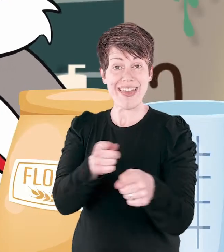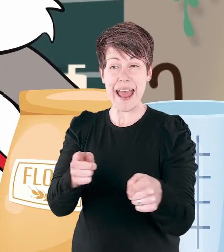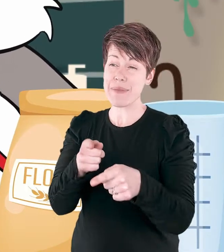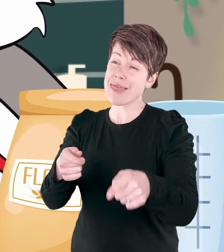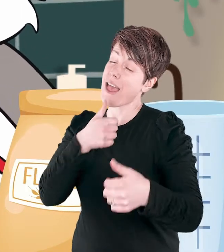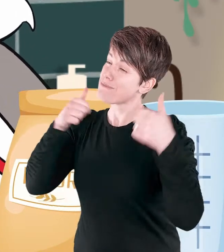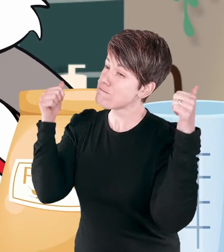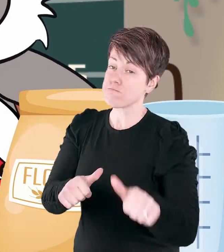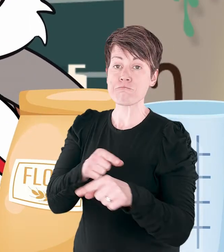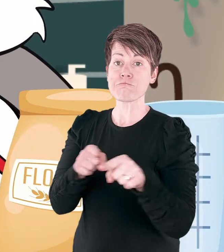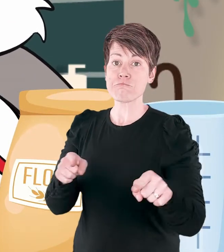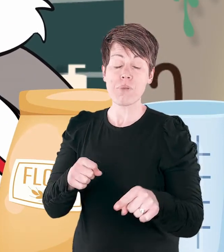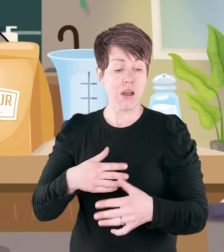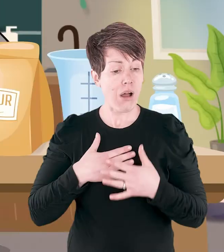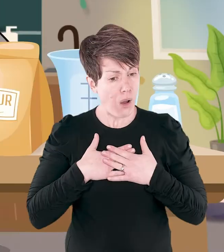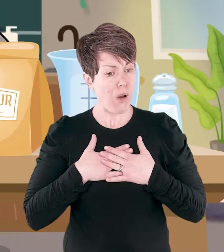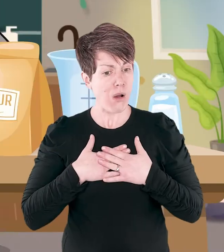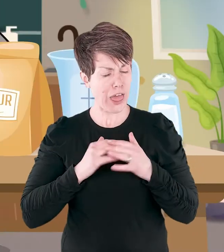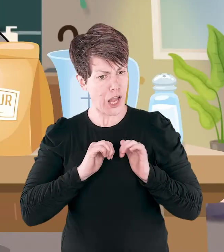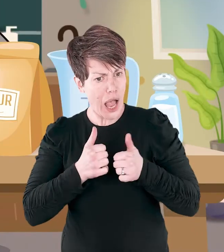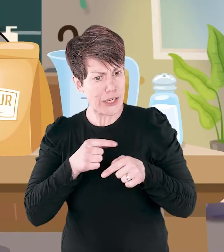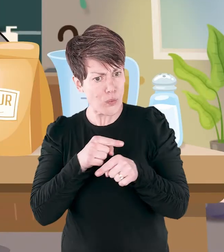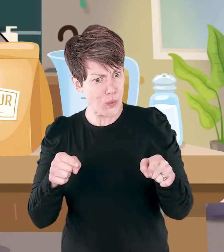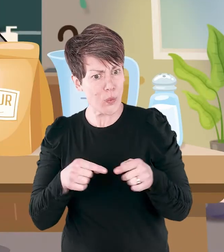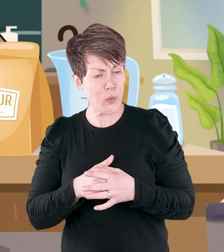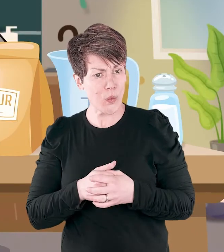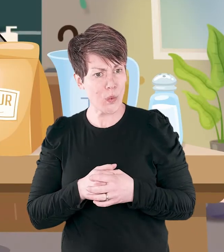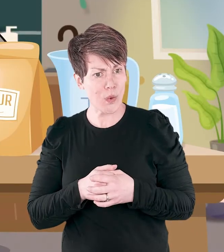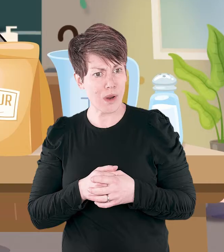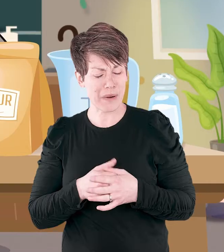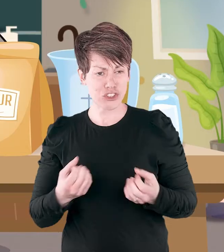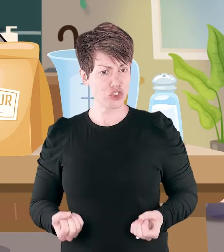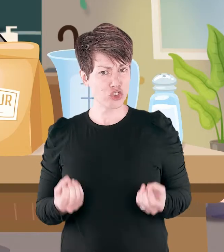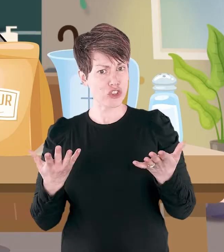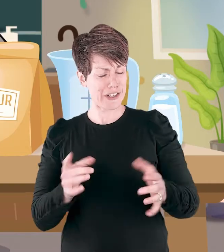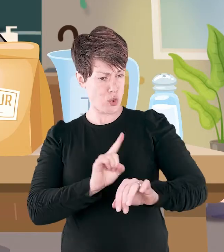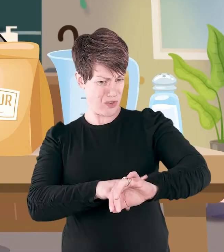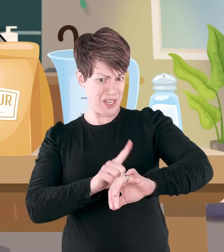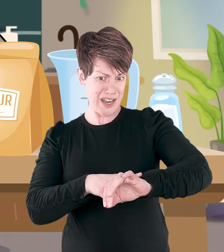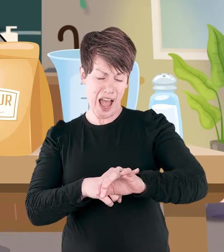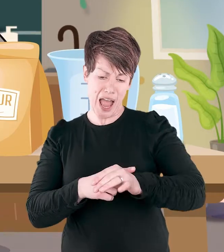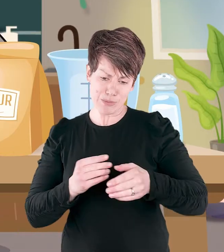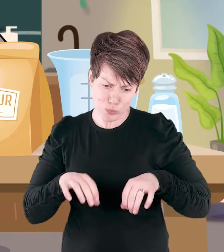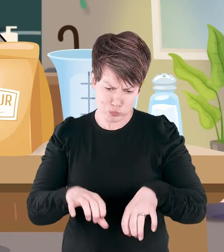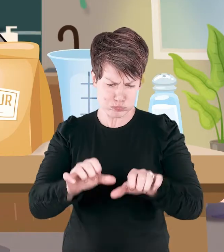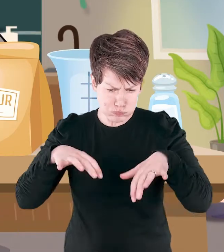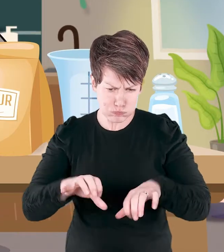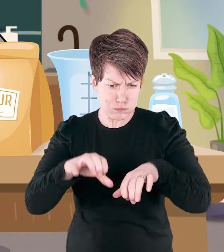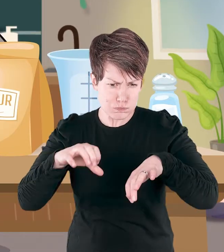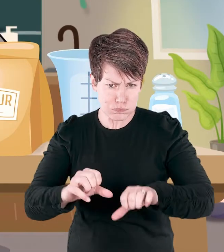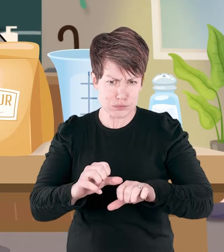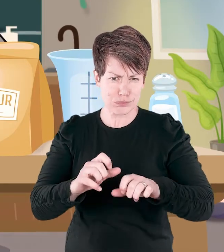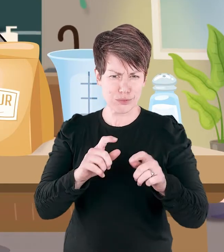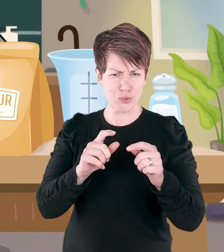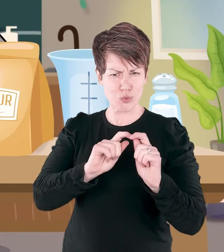It's their absolute favourite. Oh, how kind of you, Lulu. And so generous of you to give up your time for such a